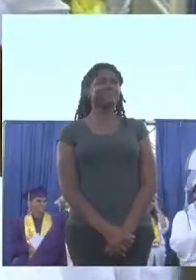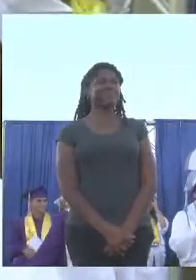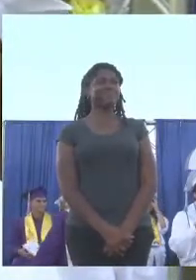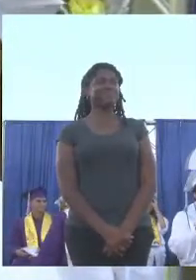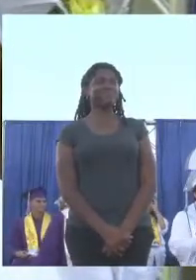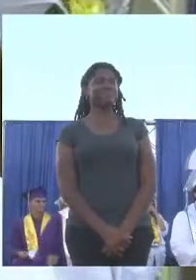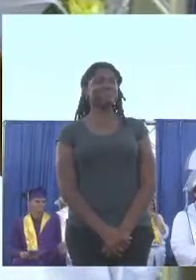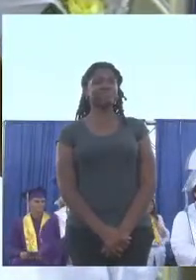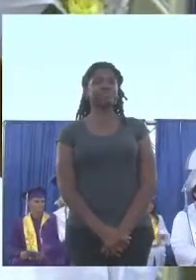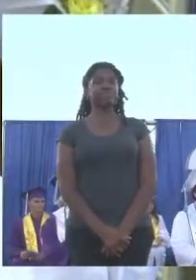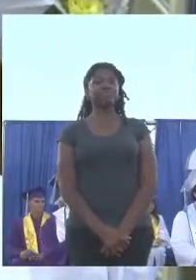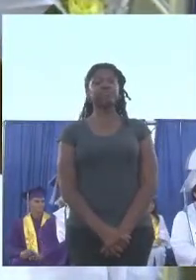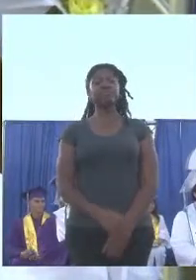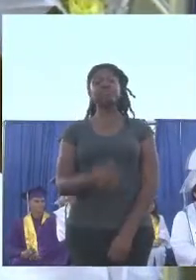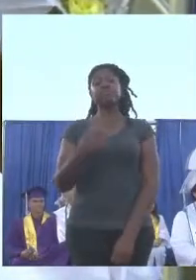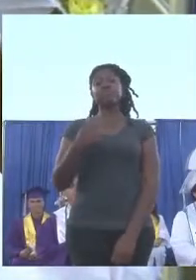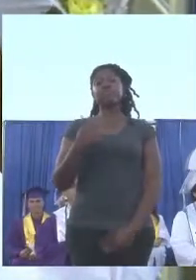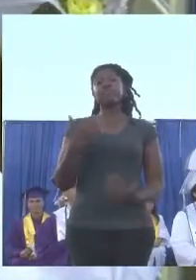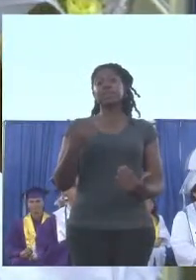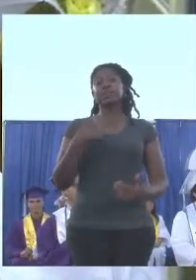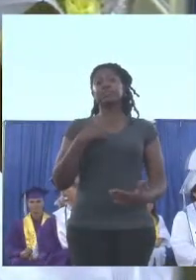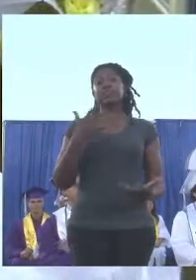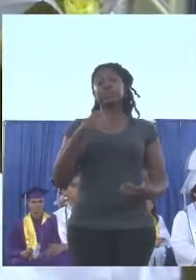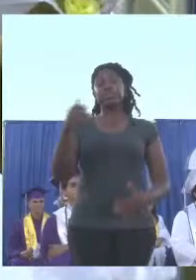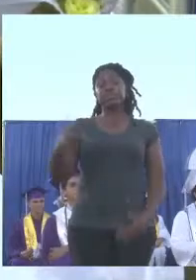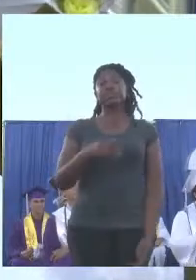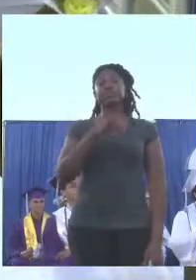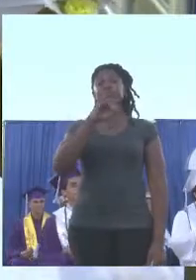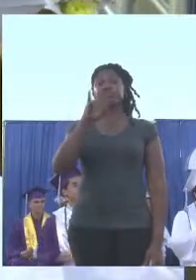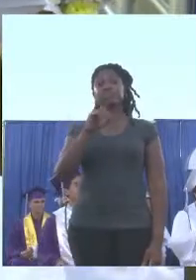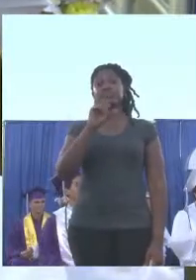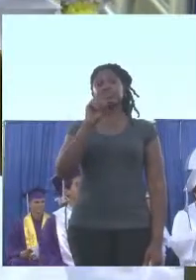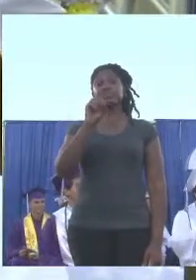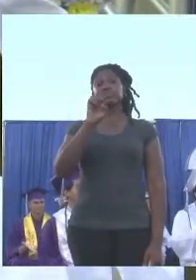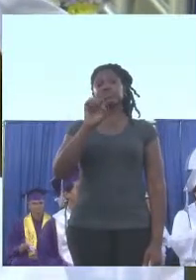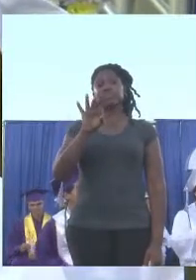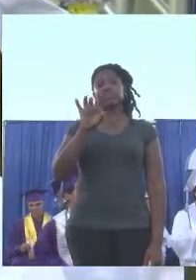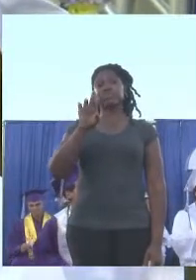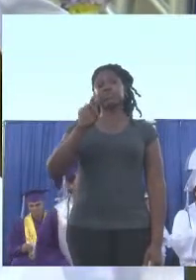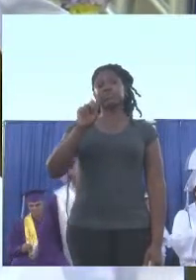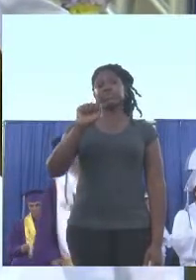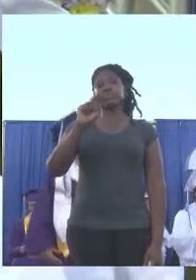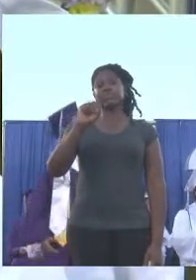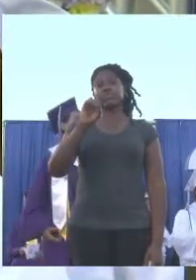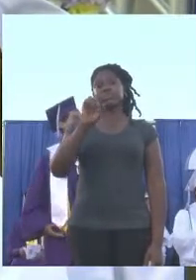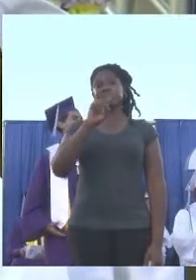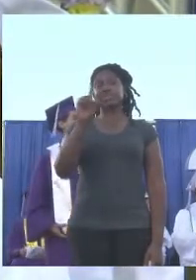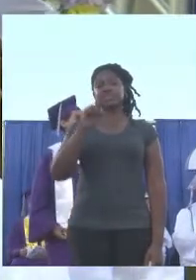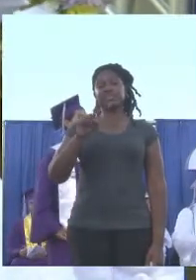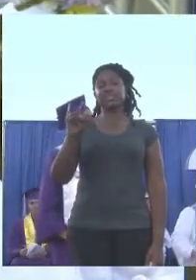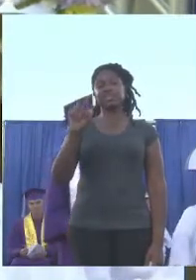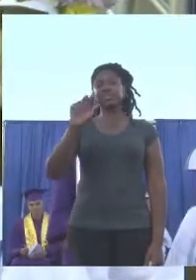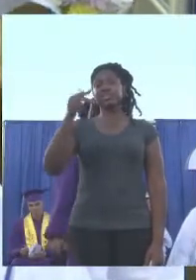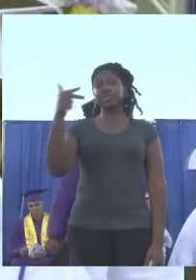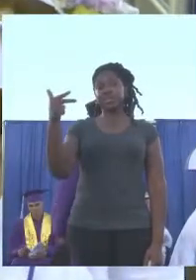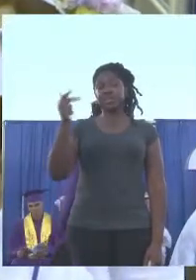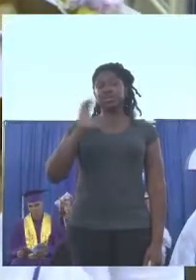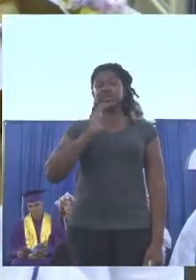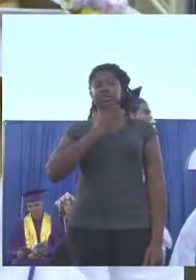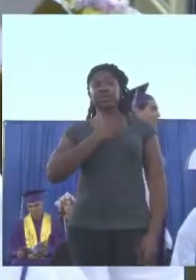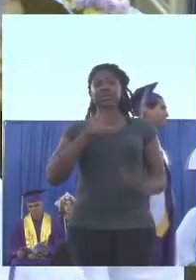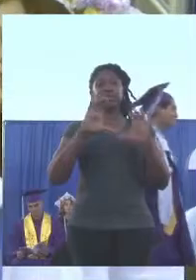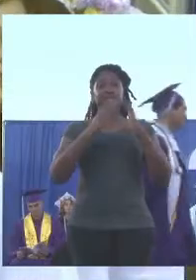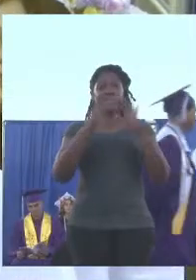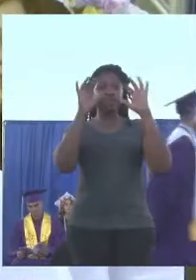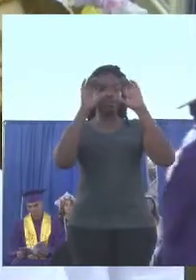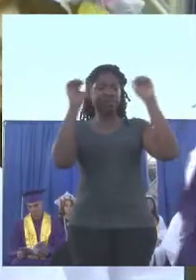I now introduce to you Jose L. Fernandez III, our 2023 class